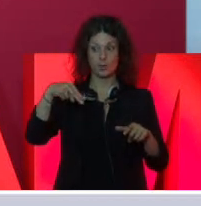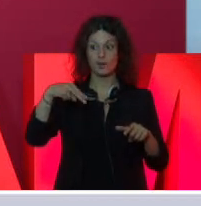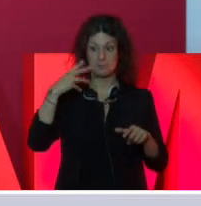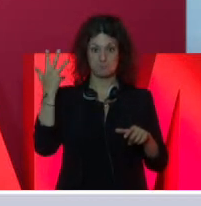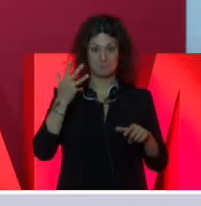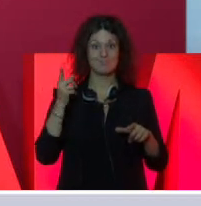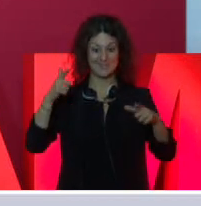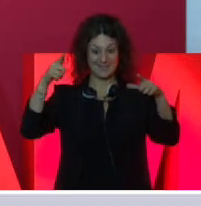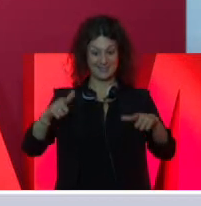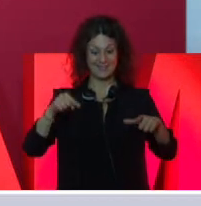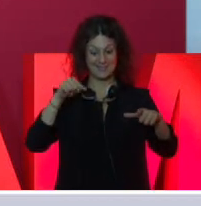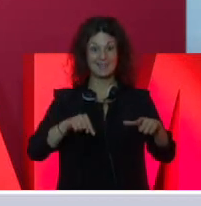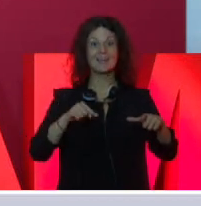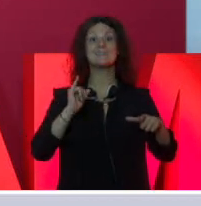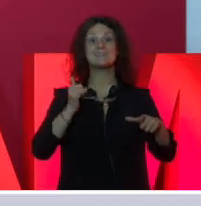areas